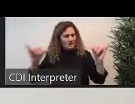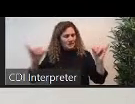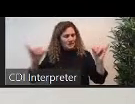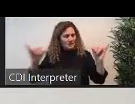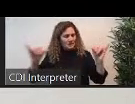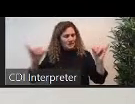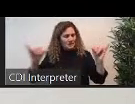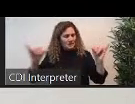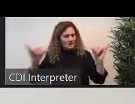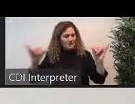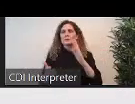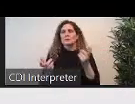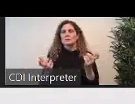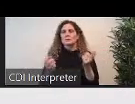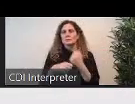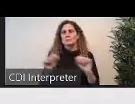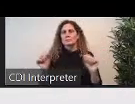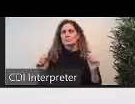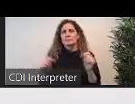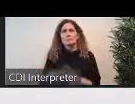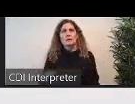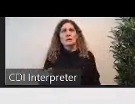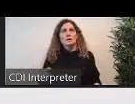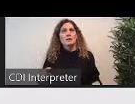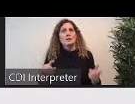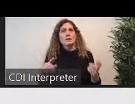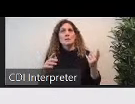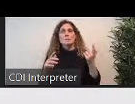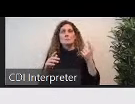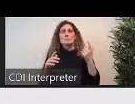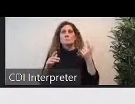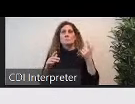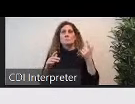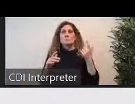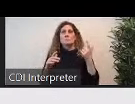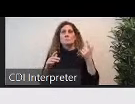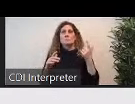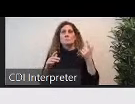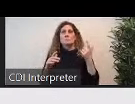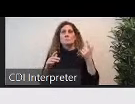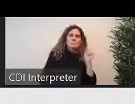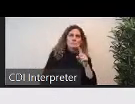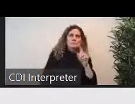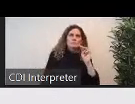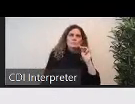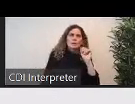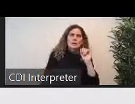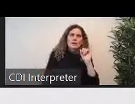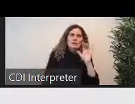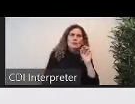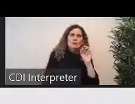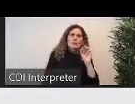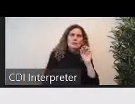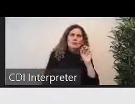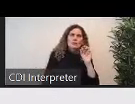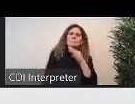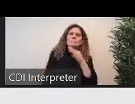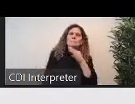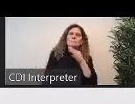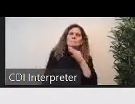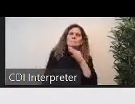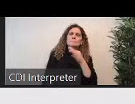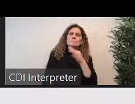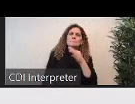One more question from Sharon Bagenda at CBS 58 for Mayor Barrett. Are there any updates on the potential federal community vaccine clinic